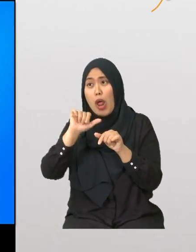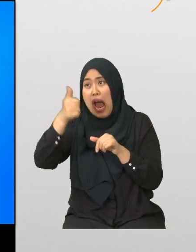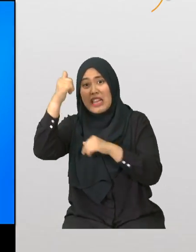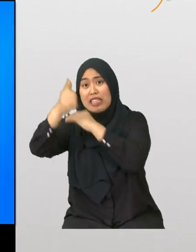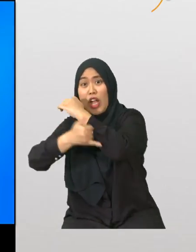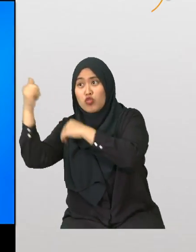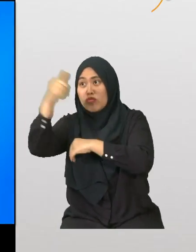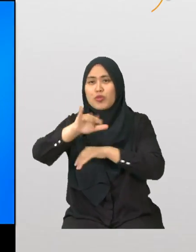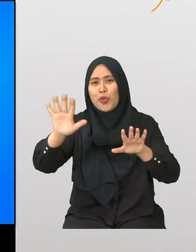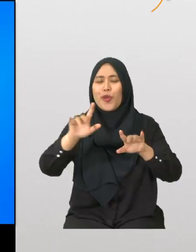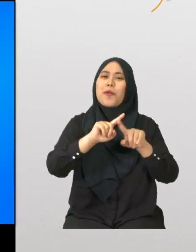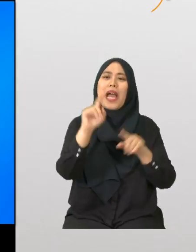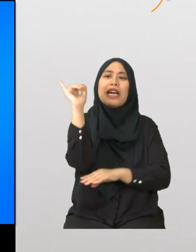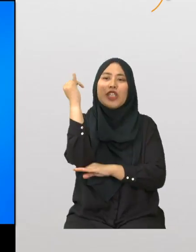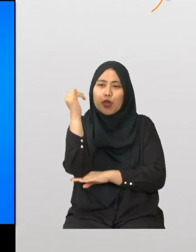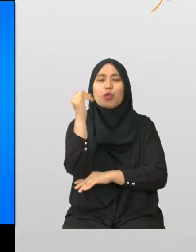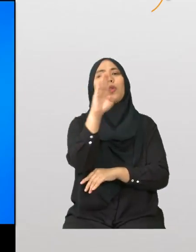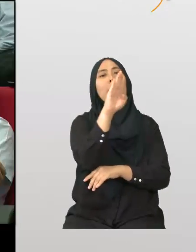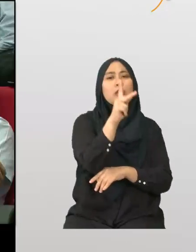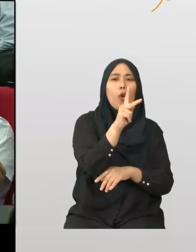come from Yishun and even Bedok and Jurong.